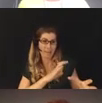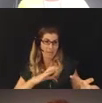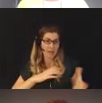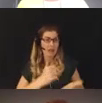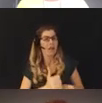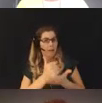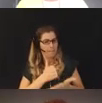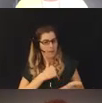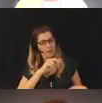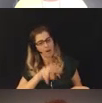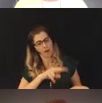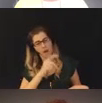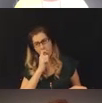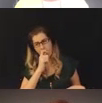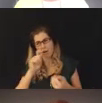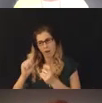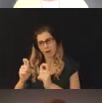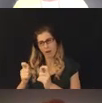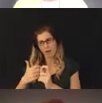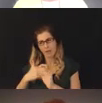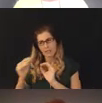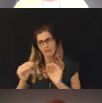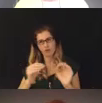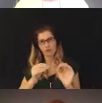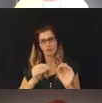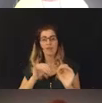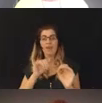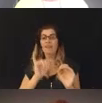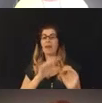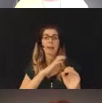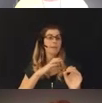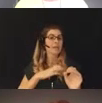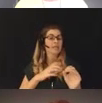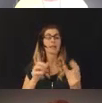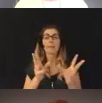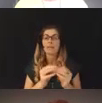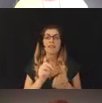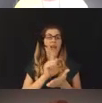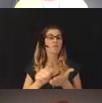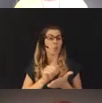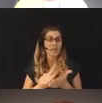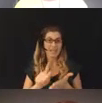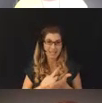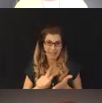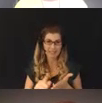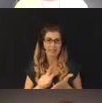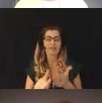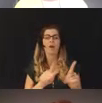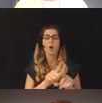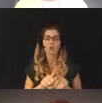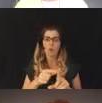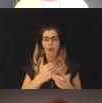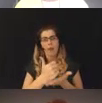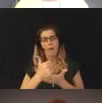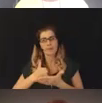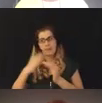approach my teaching. This committee meets once a week and serves to guide and inform both the curriculum and also the pedagogical decisions that I